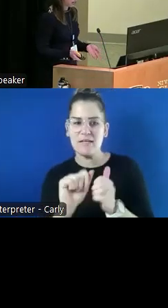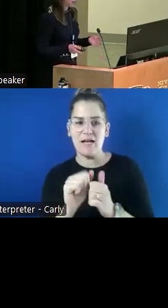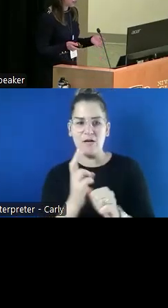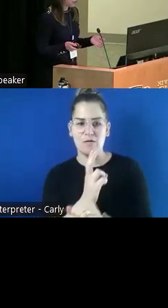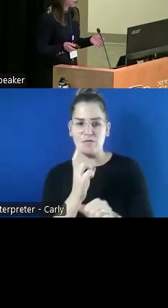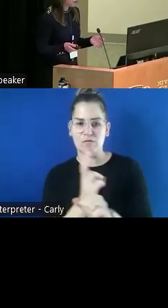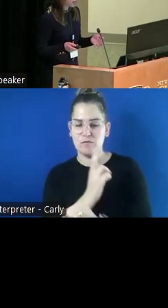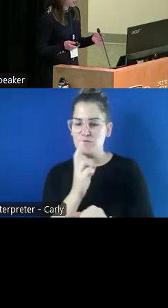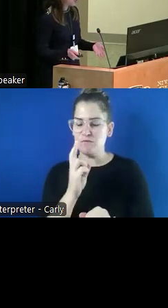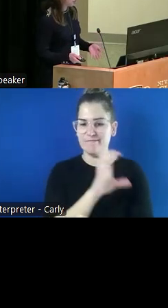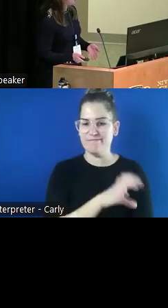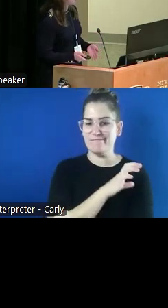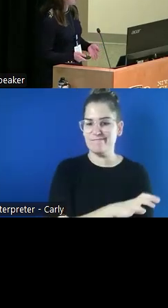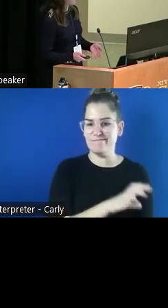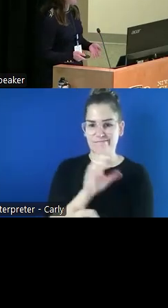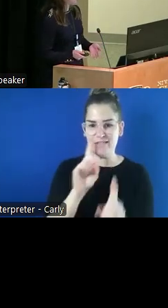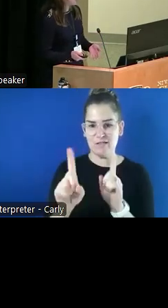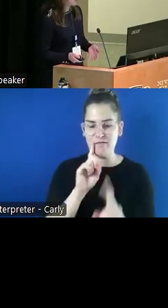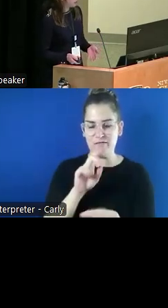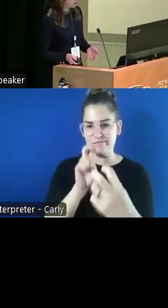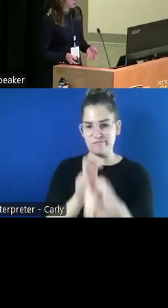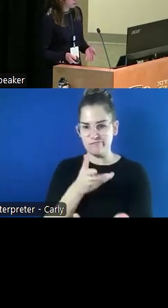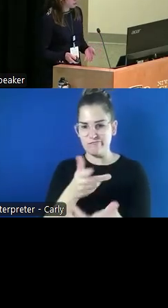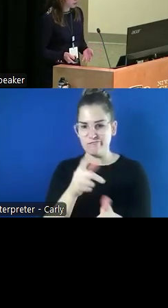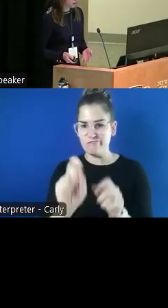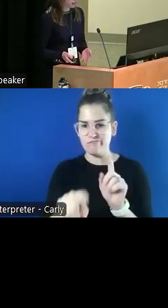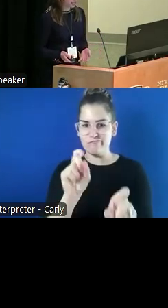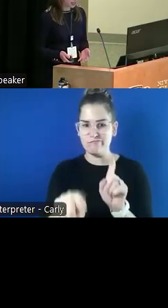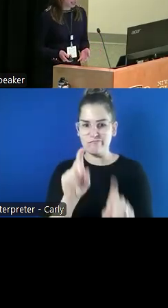standardized clinical interview for psychosis risk syndromes.